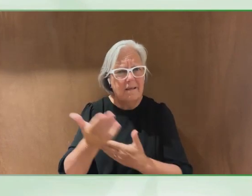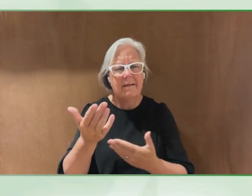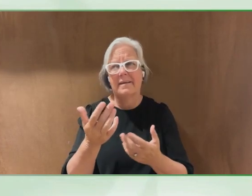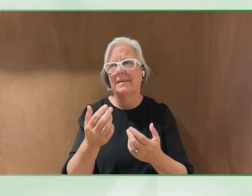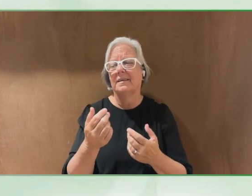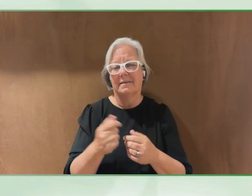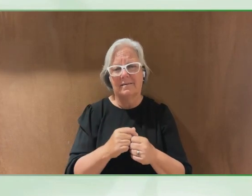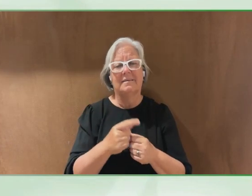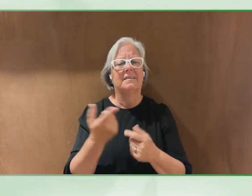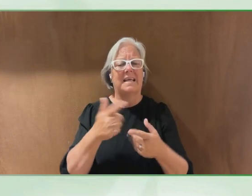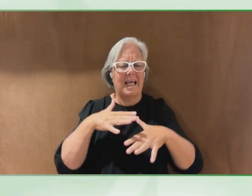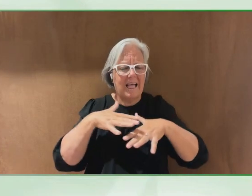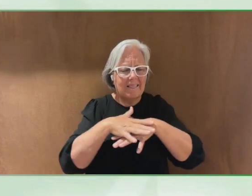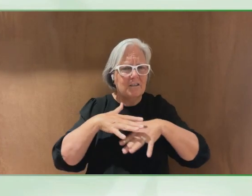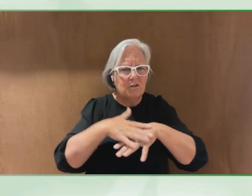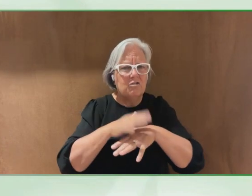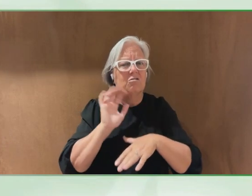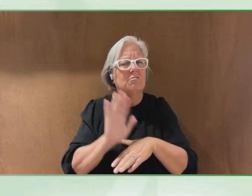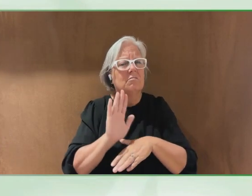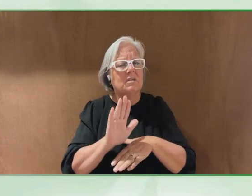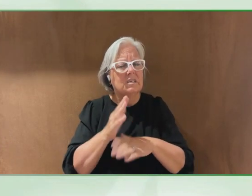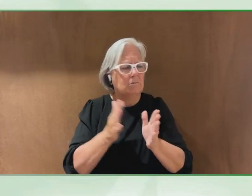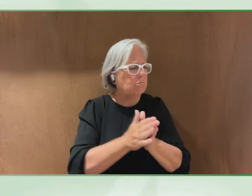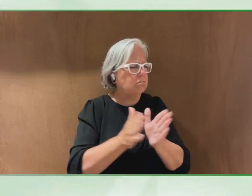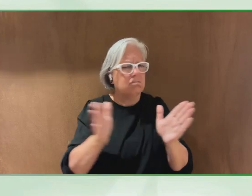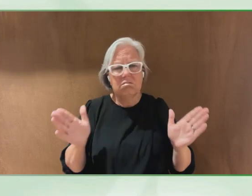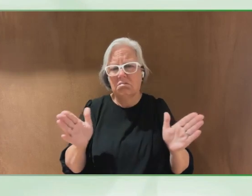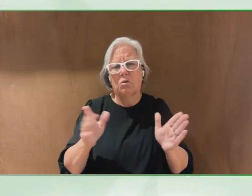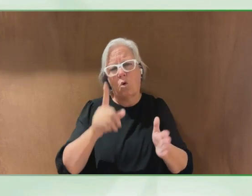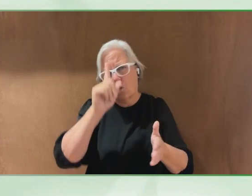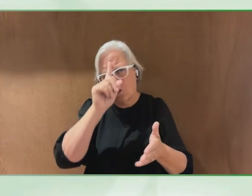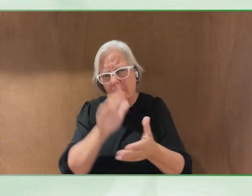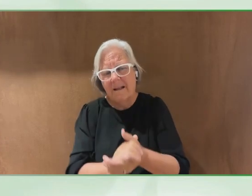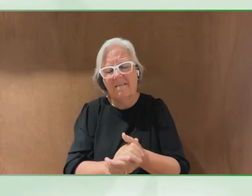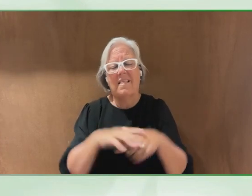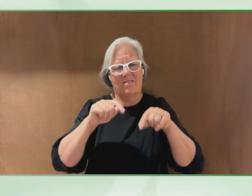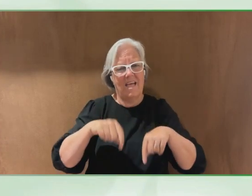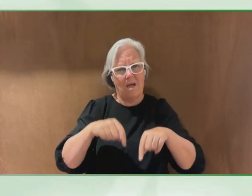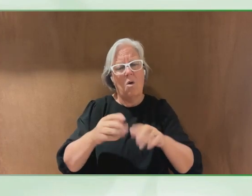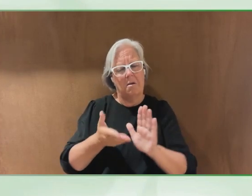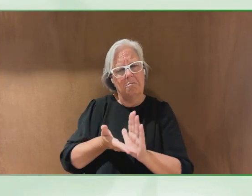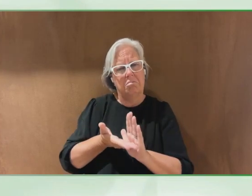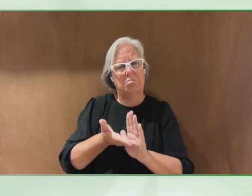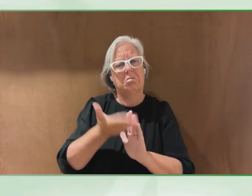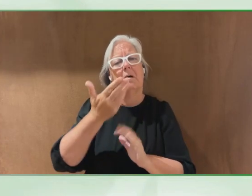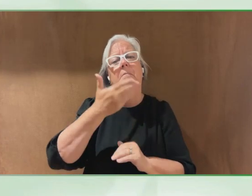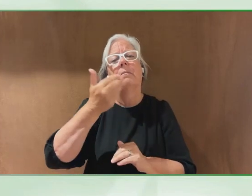intersectionality and change of beliefs, things getting better within the young voices.